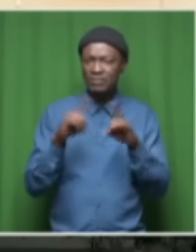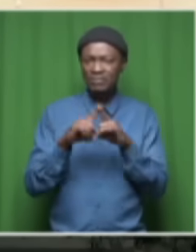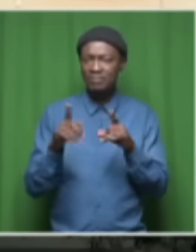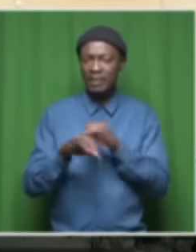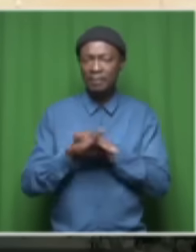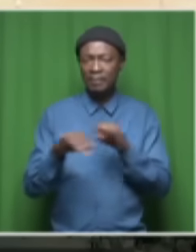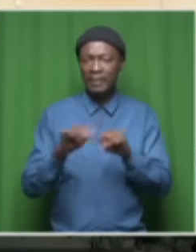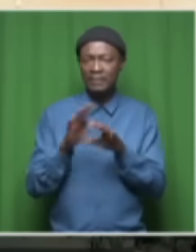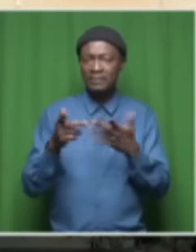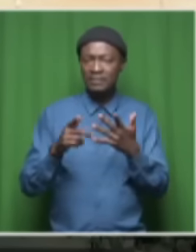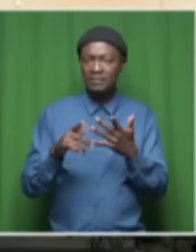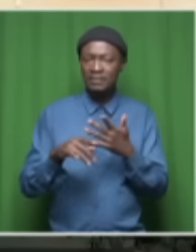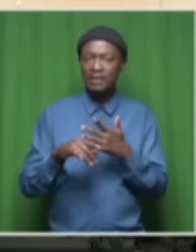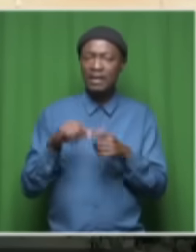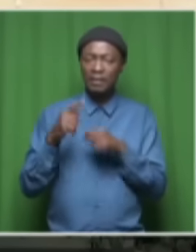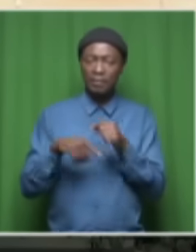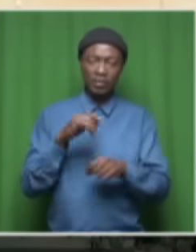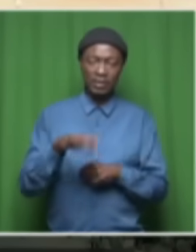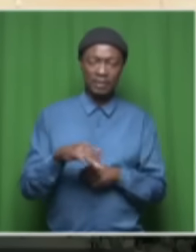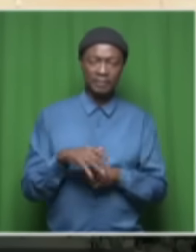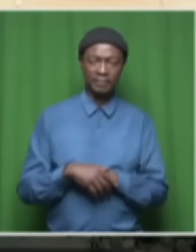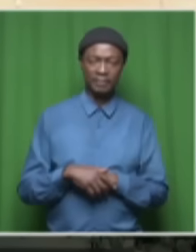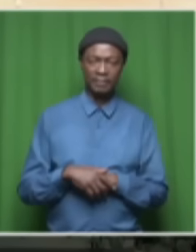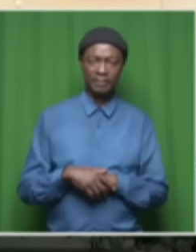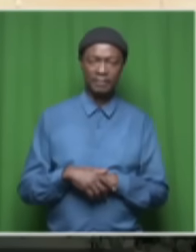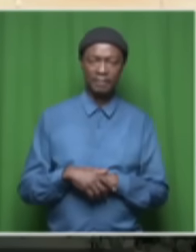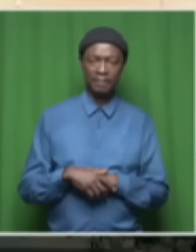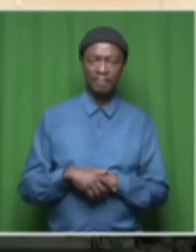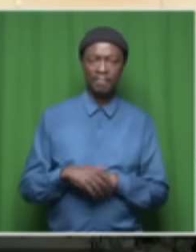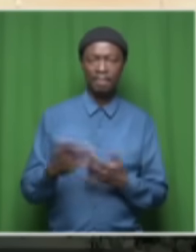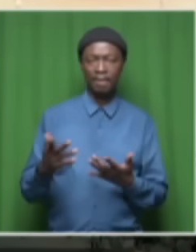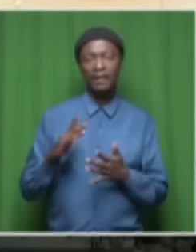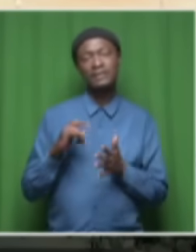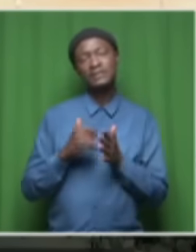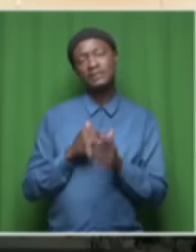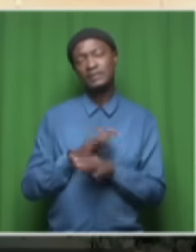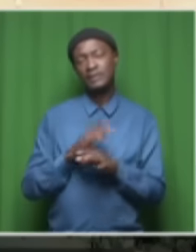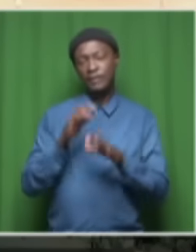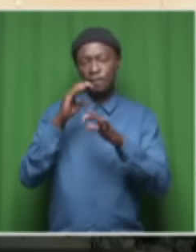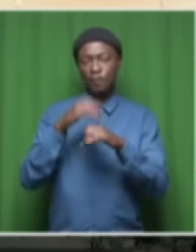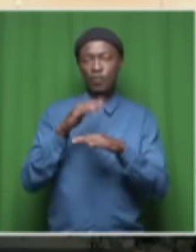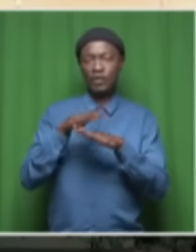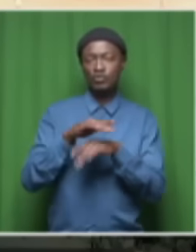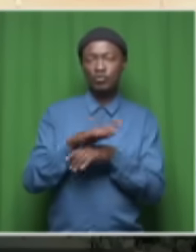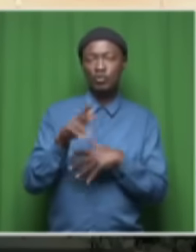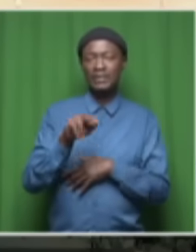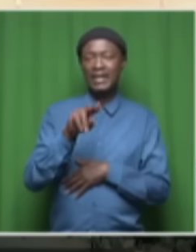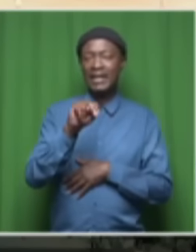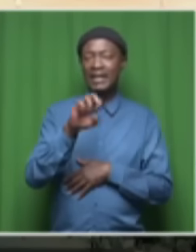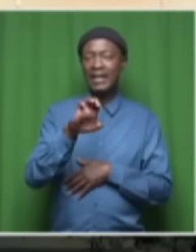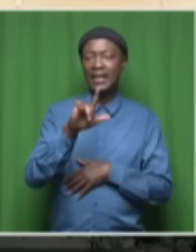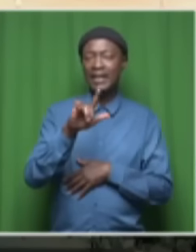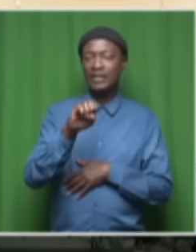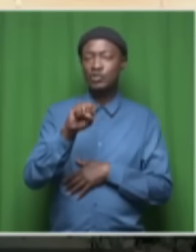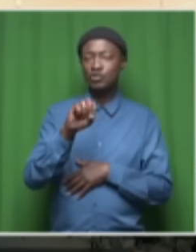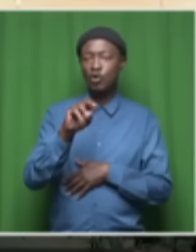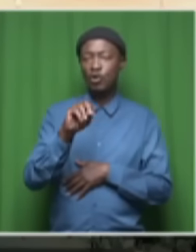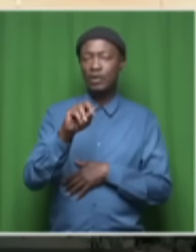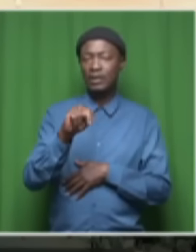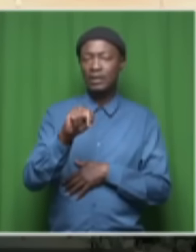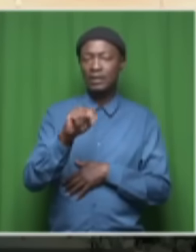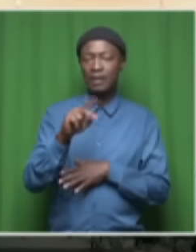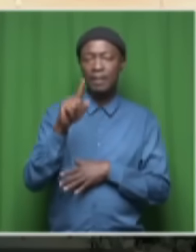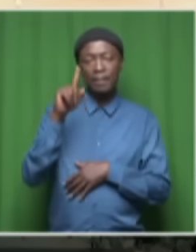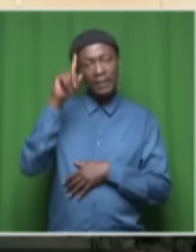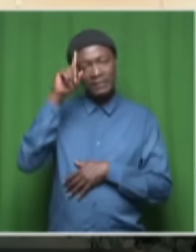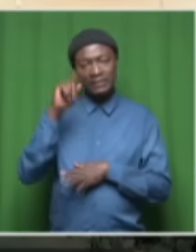rather deadly, and we'll talk about that in a while. I mean, let's just focus into the Nelson Mandela Bay now for a moment in the